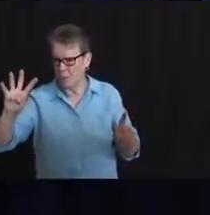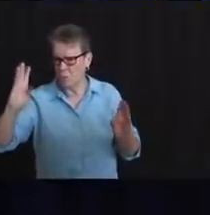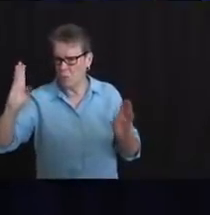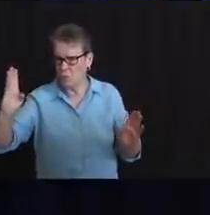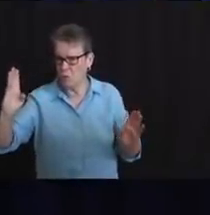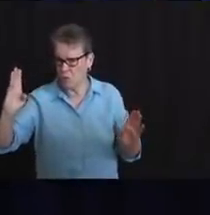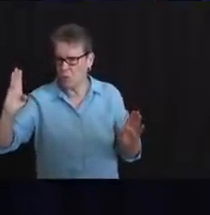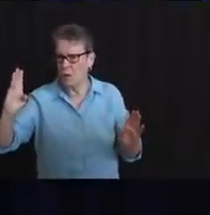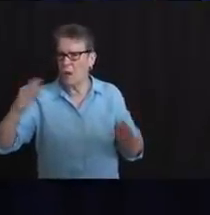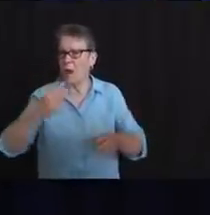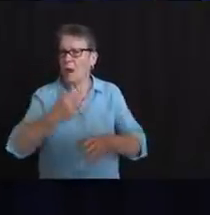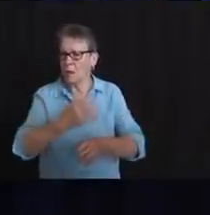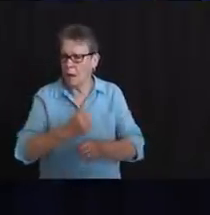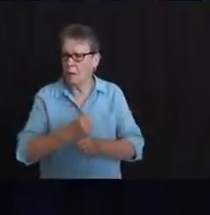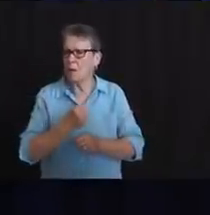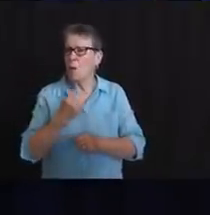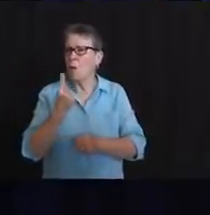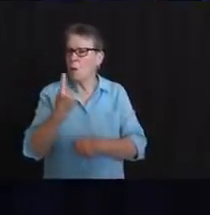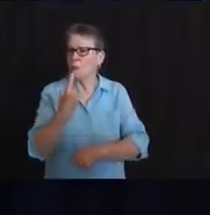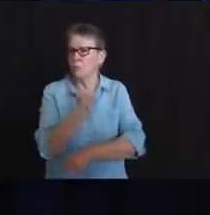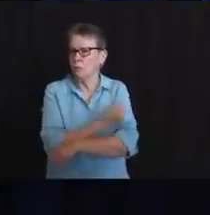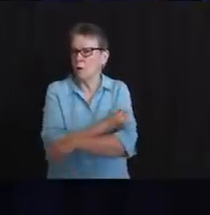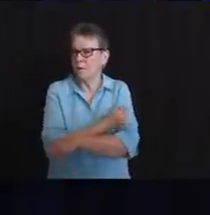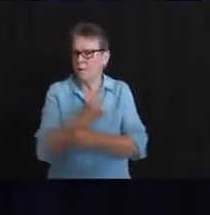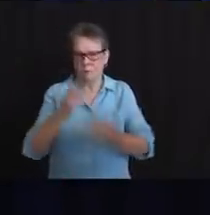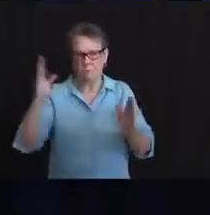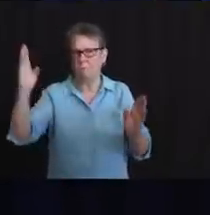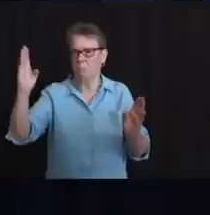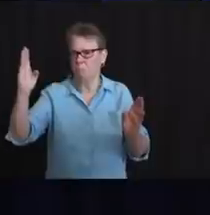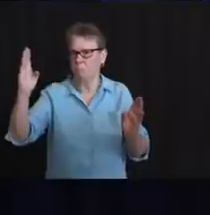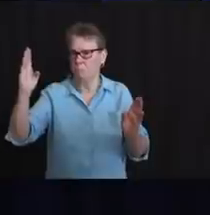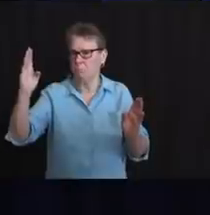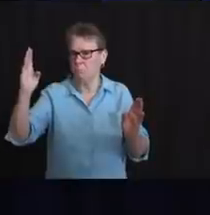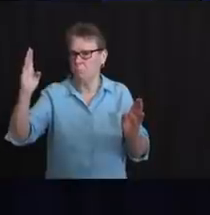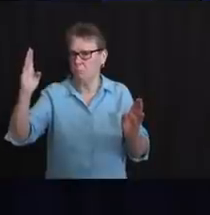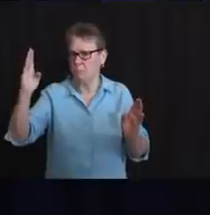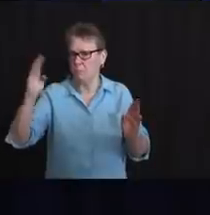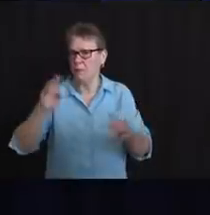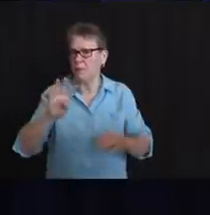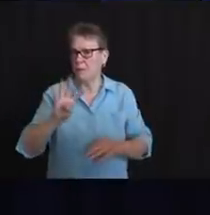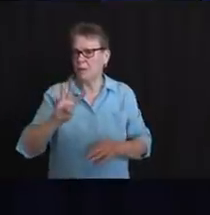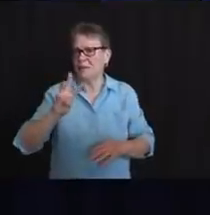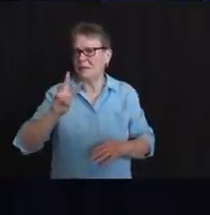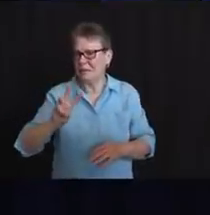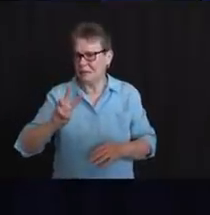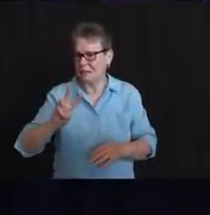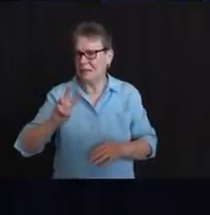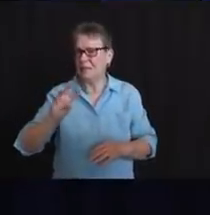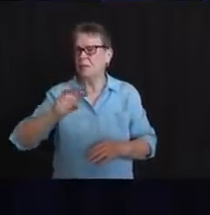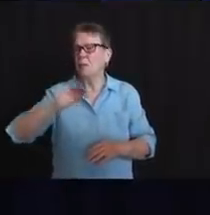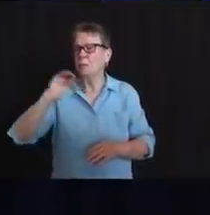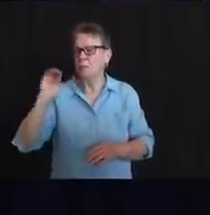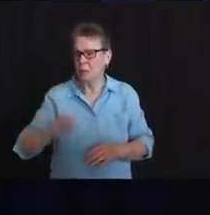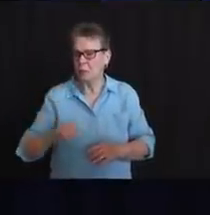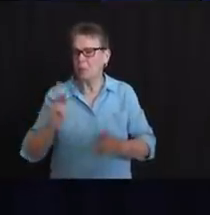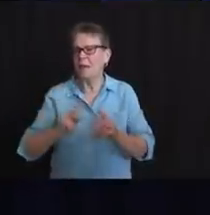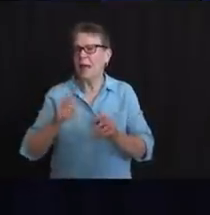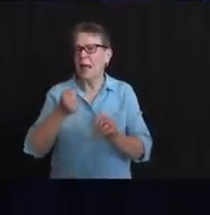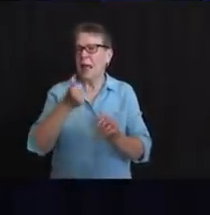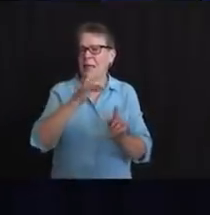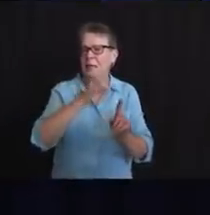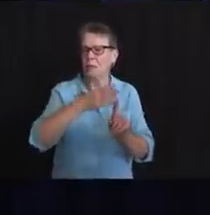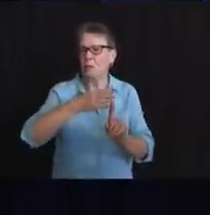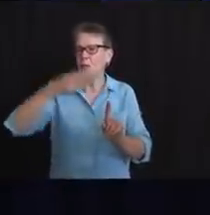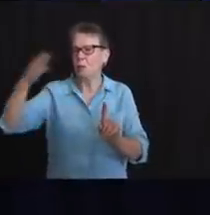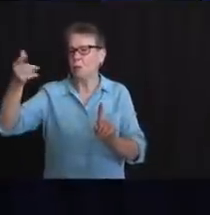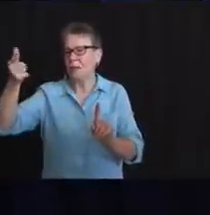to 49 have received at least one dose, 46% of those 18 to 29, and 33% of